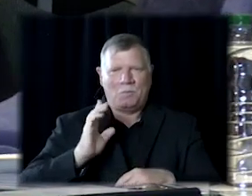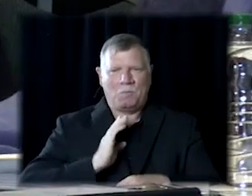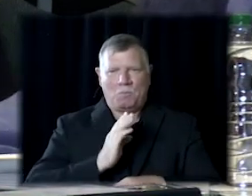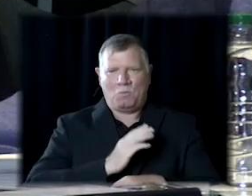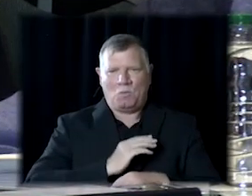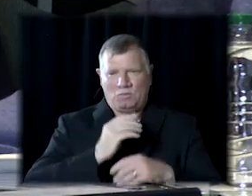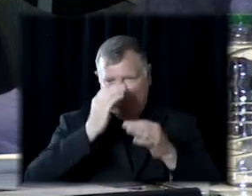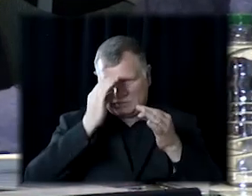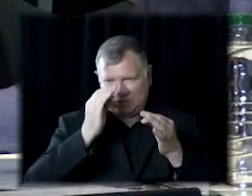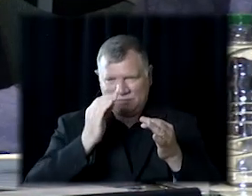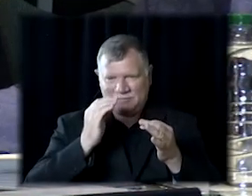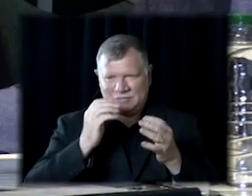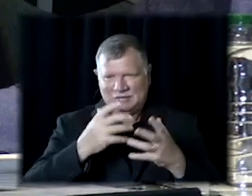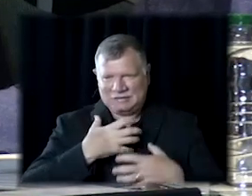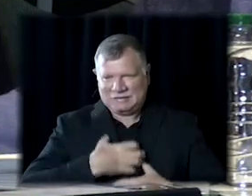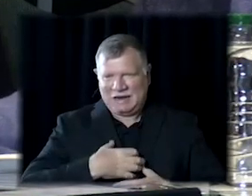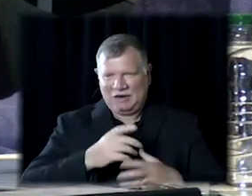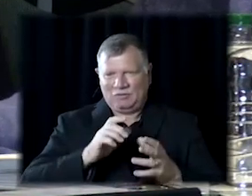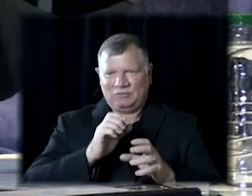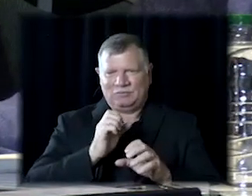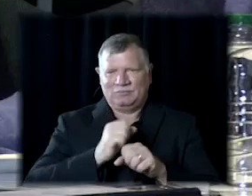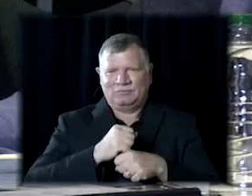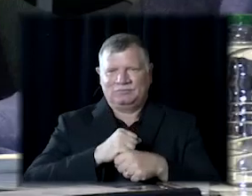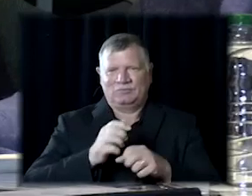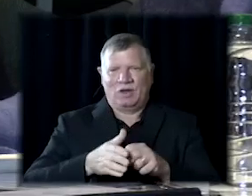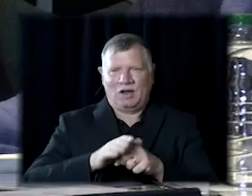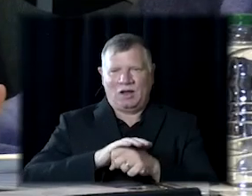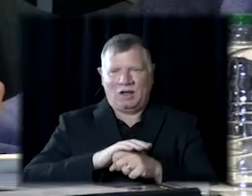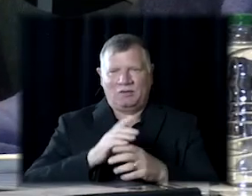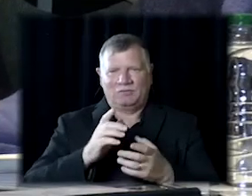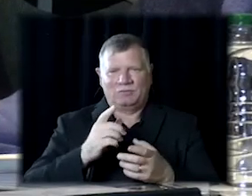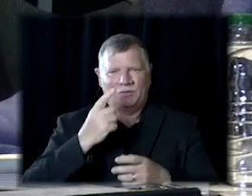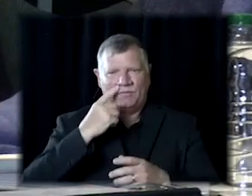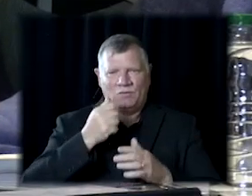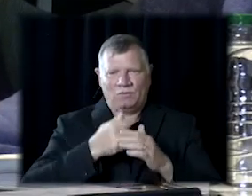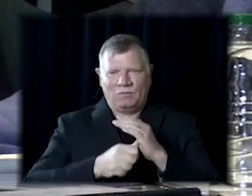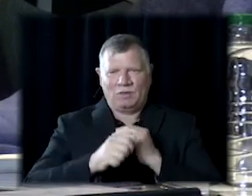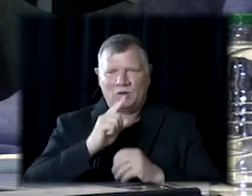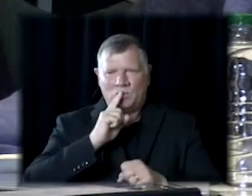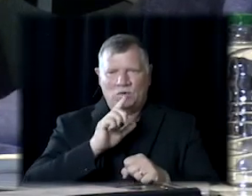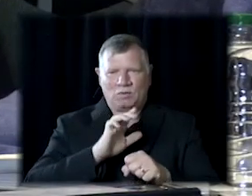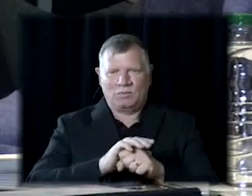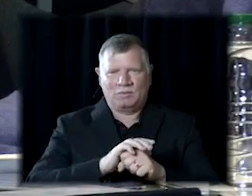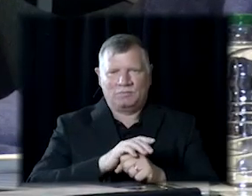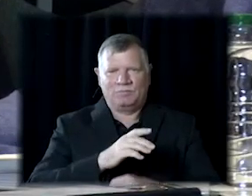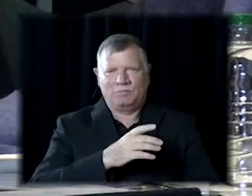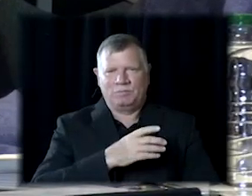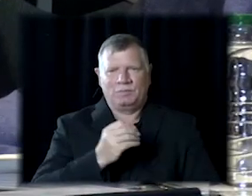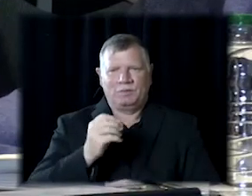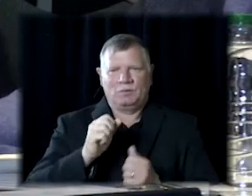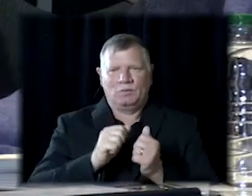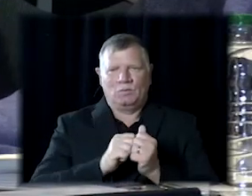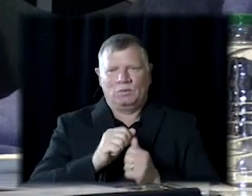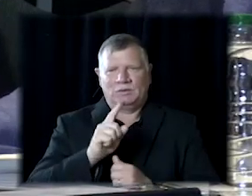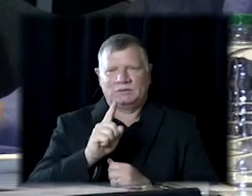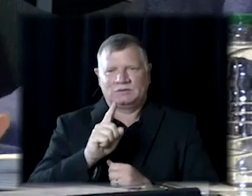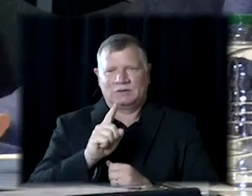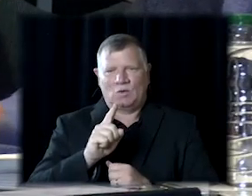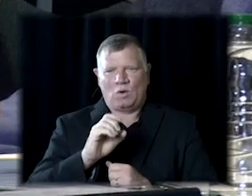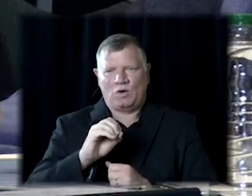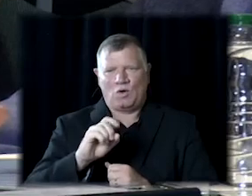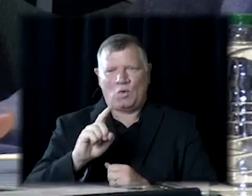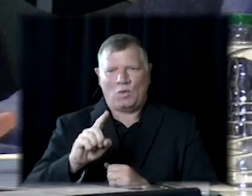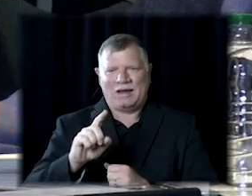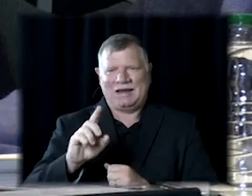to designate as covered territorial instrumentalities subject to the requirement of PROMESA, And whereas Section 101(d)(1)(e)